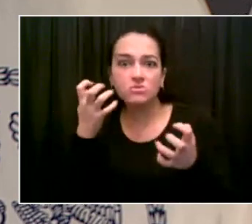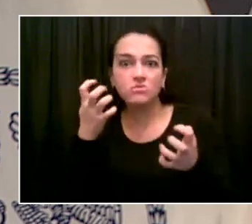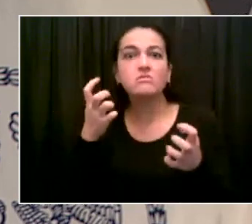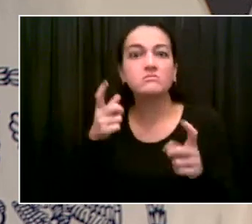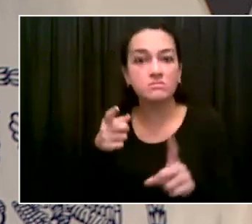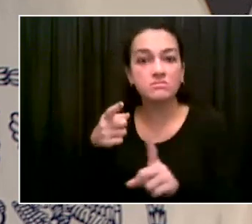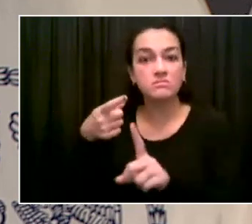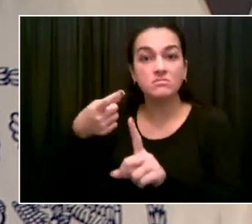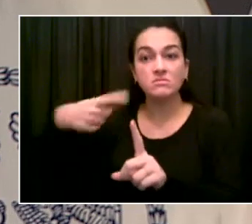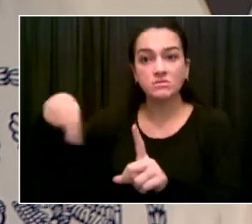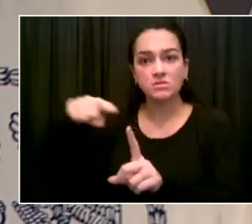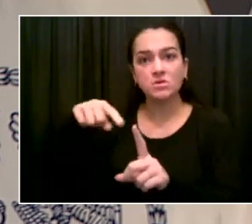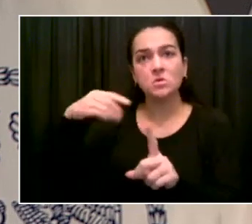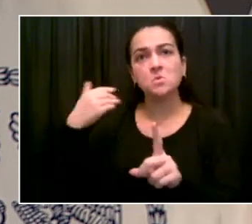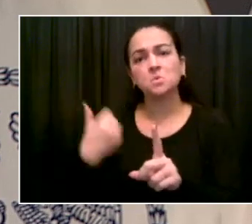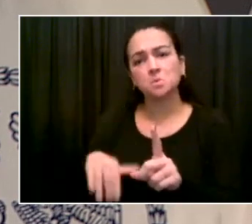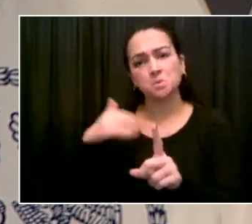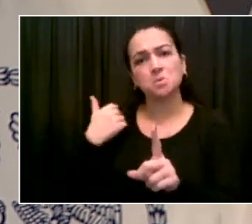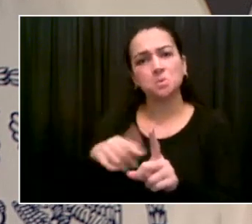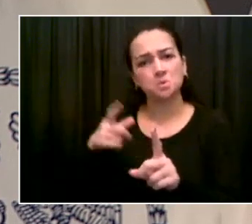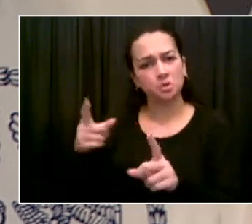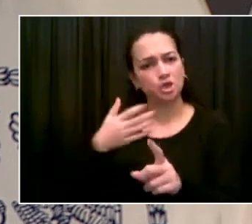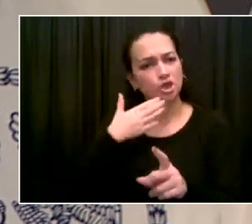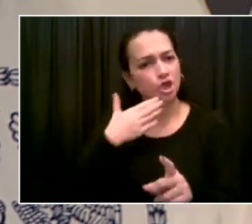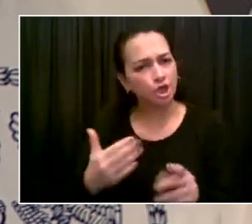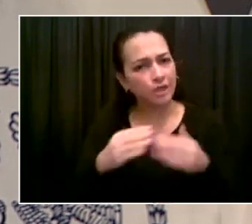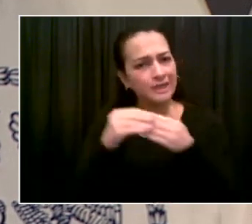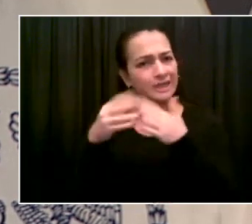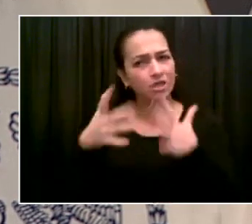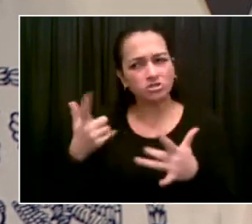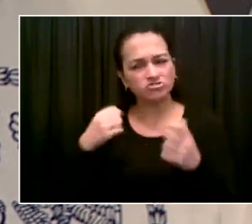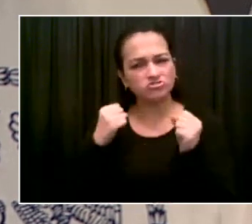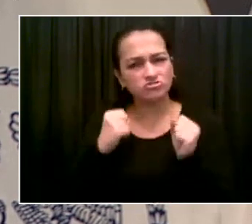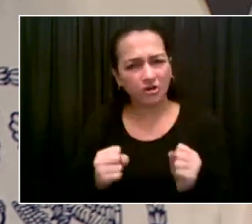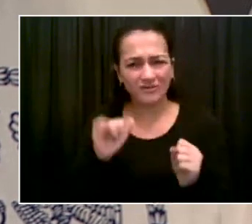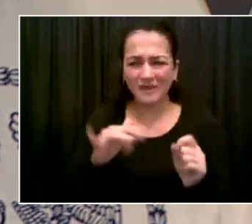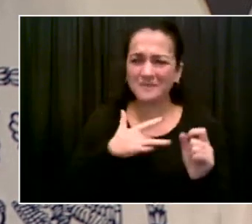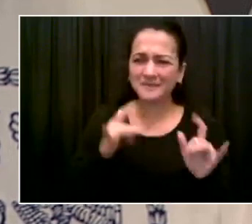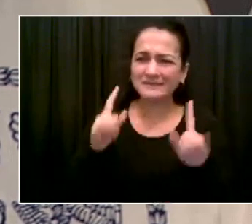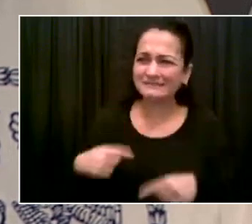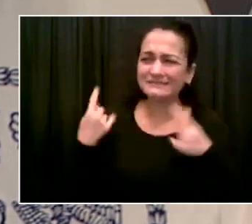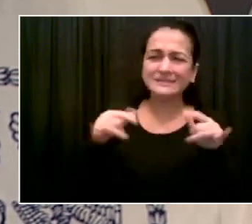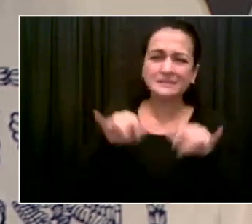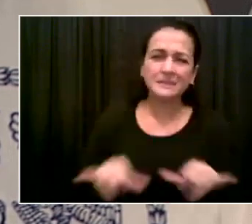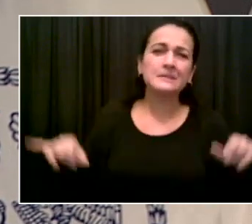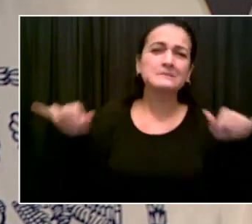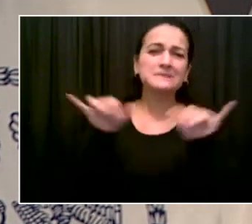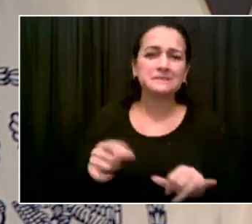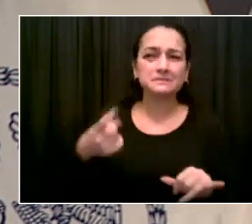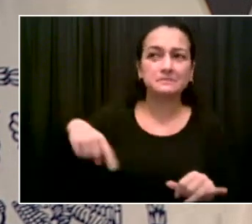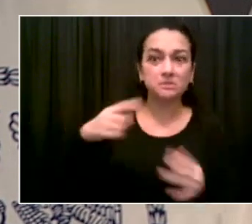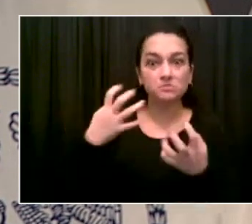us all to have the kind of debate we need on where this city, where this state are going in the future. There's a lot that needs to be fixed.